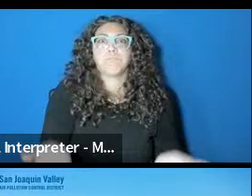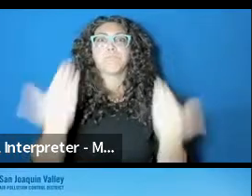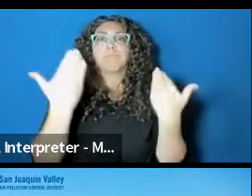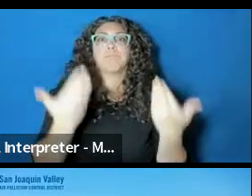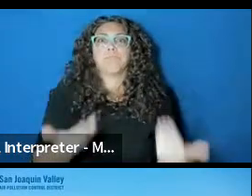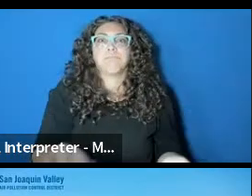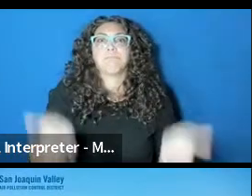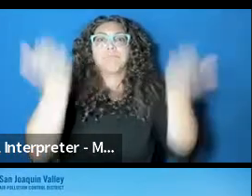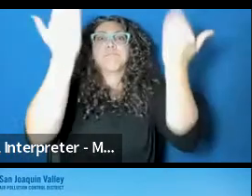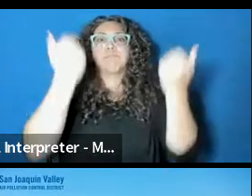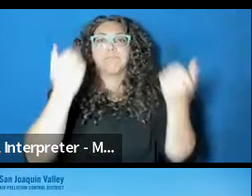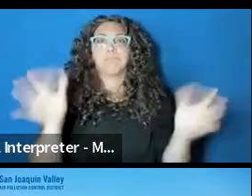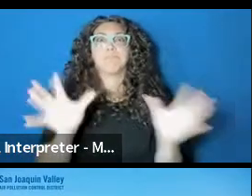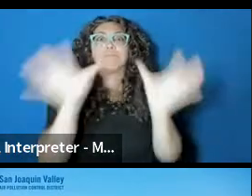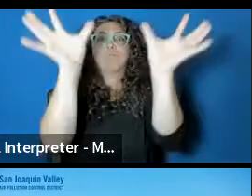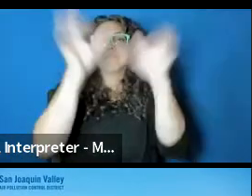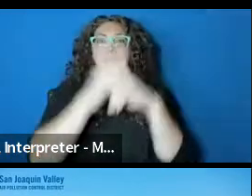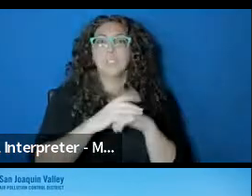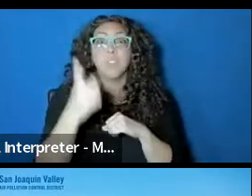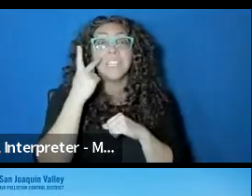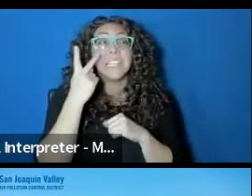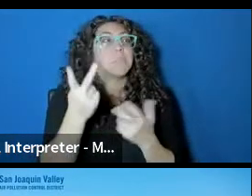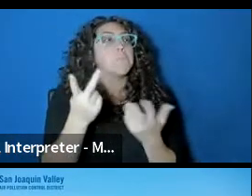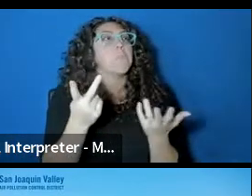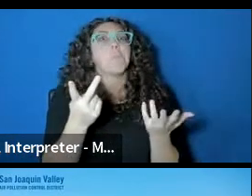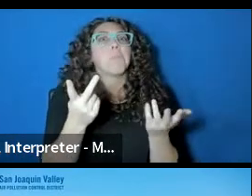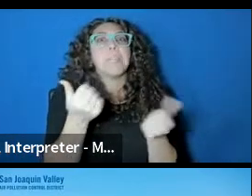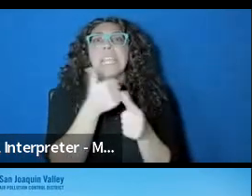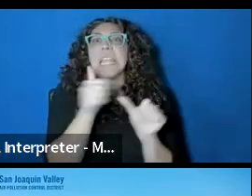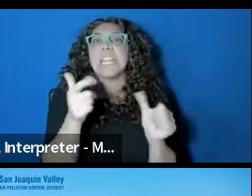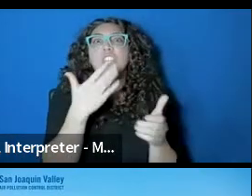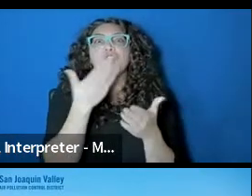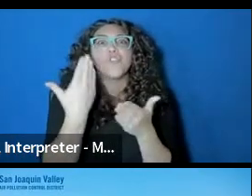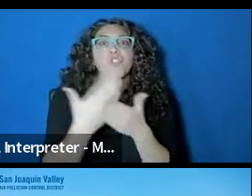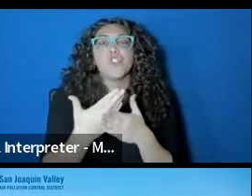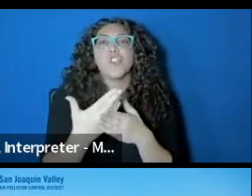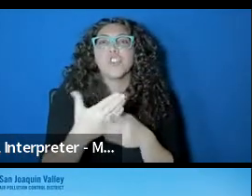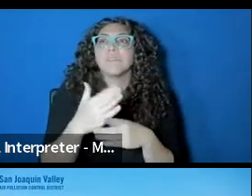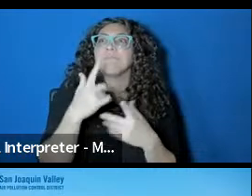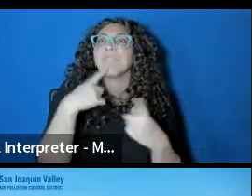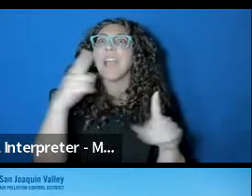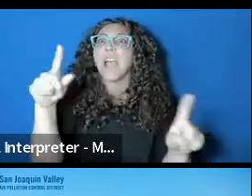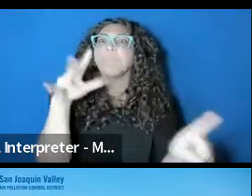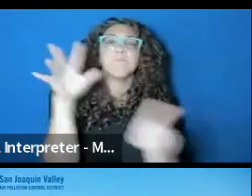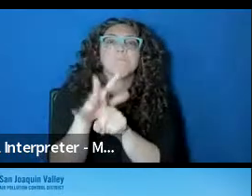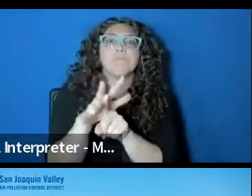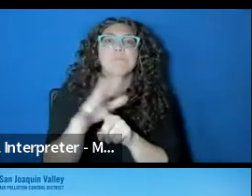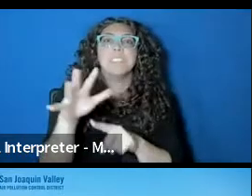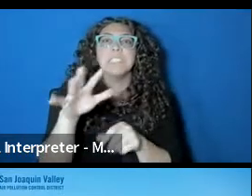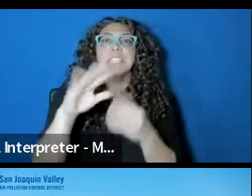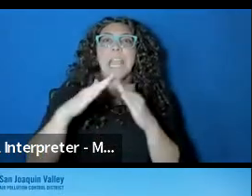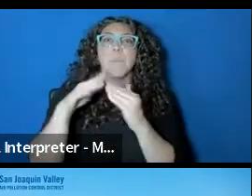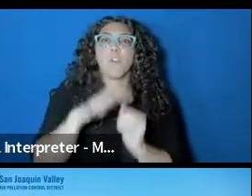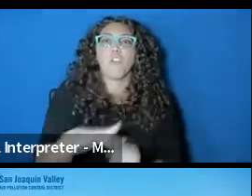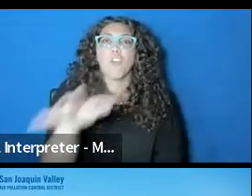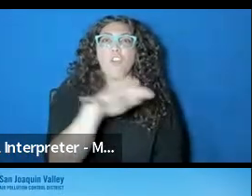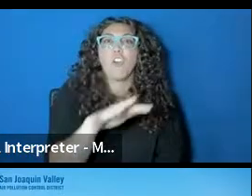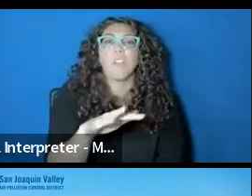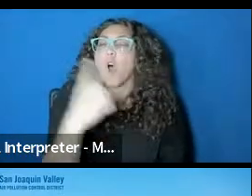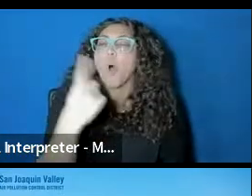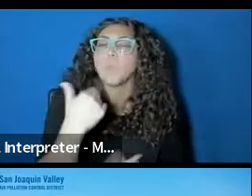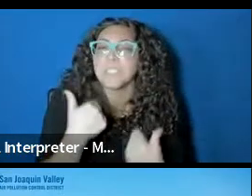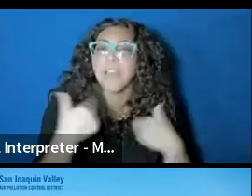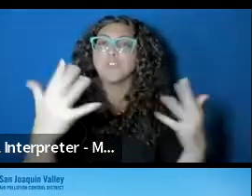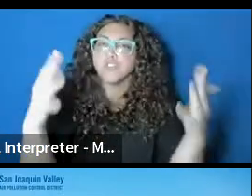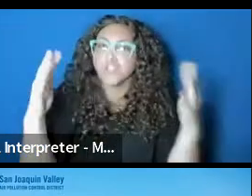massive tree canopy that, really helps just giving you a peace of mind that you're in